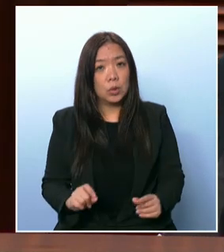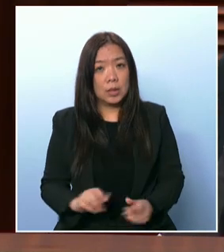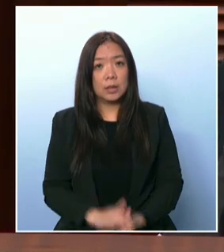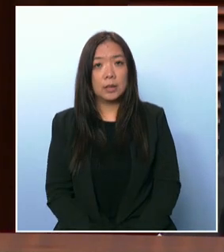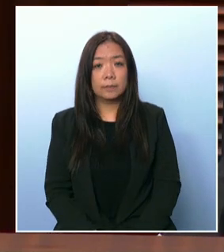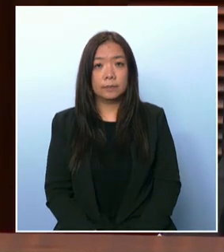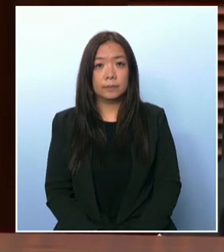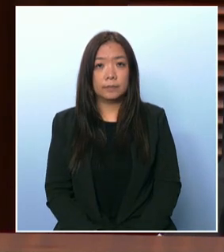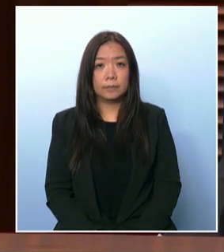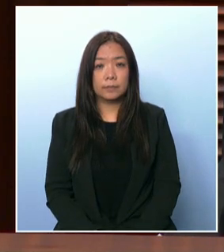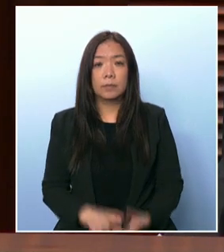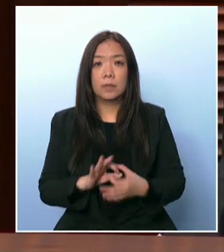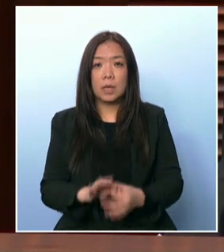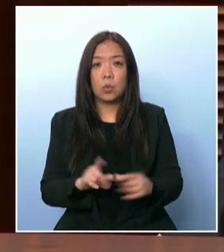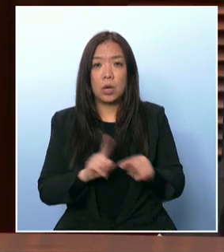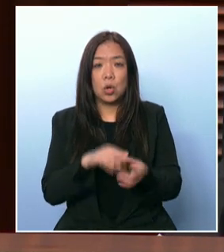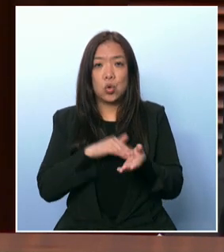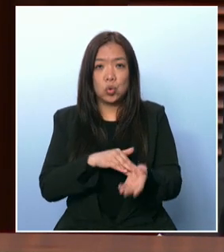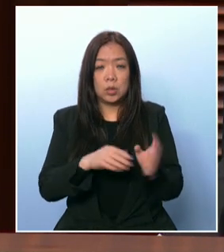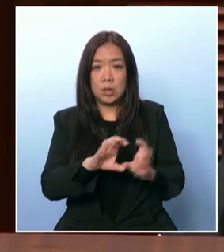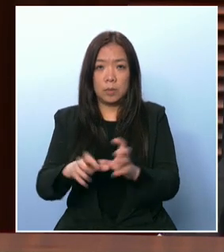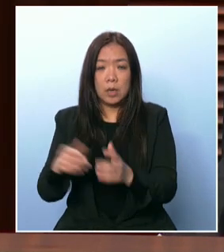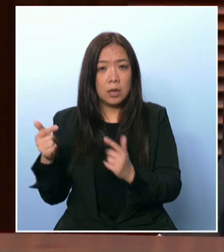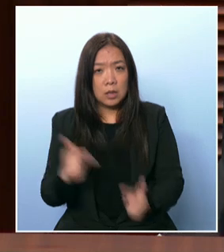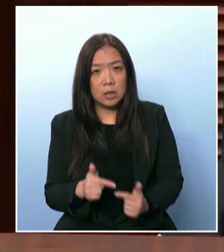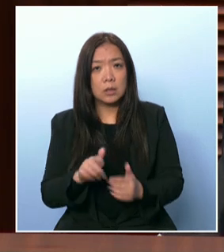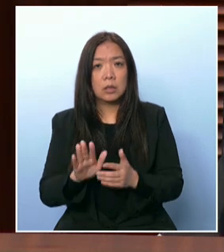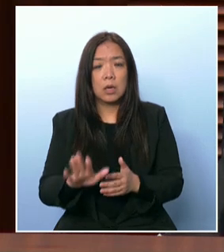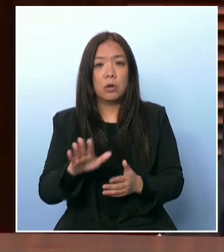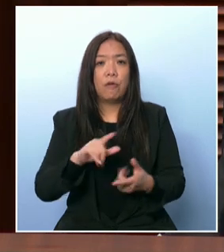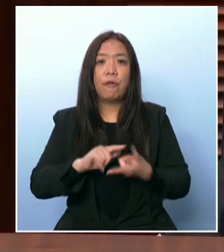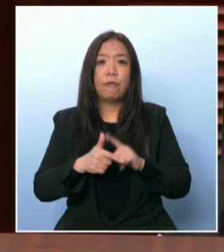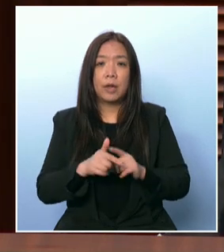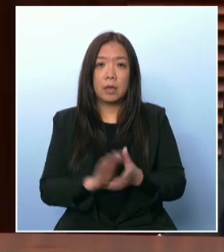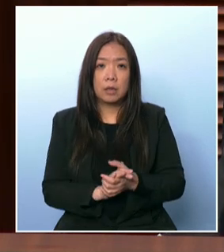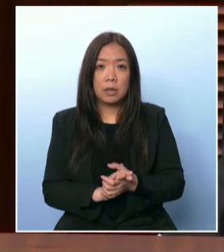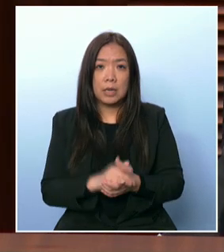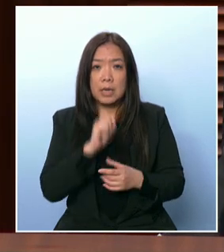Chinese medicine clinics have joined the EC Connect.